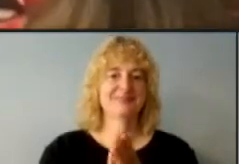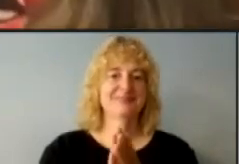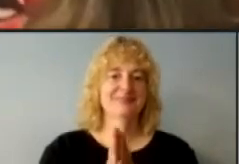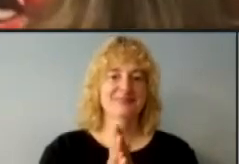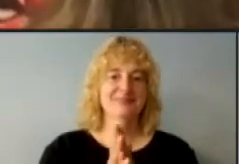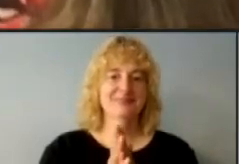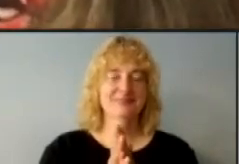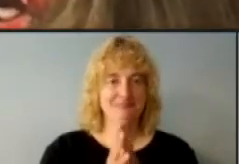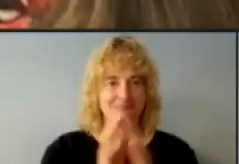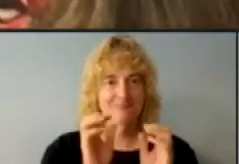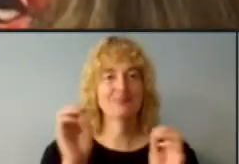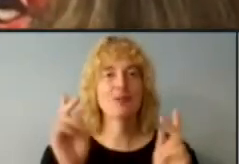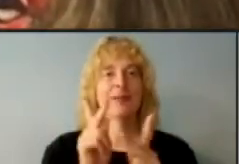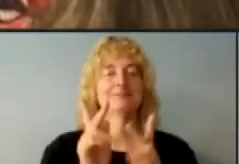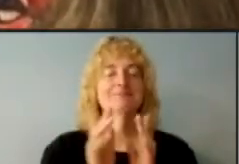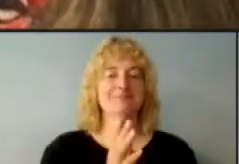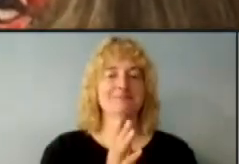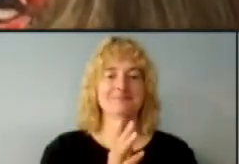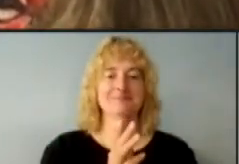Okay.